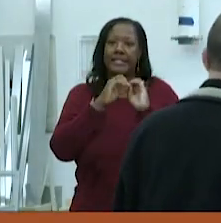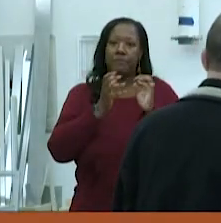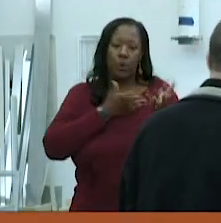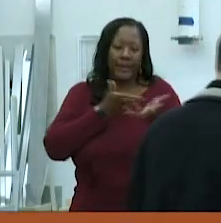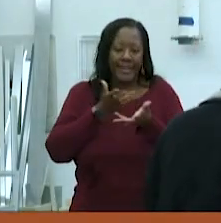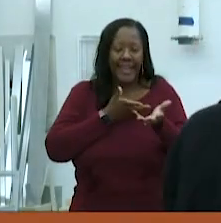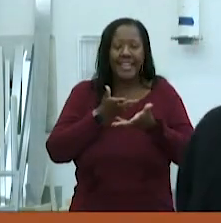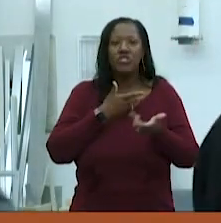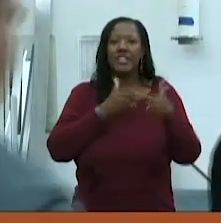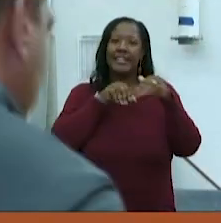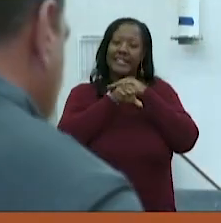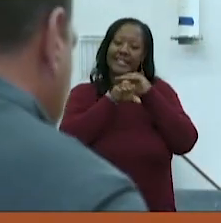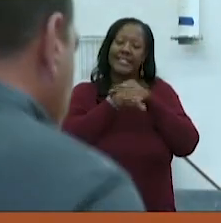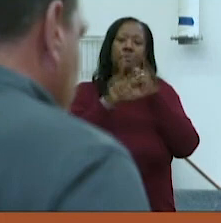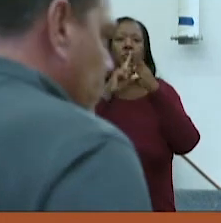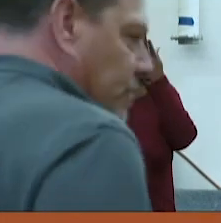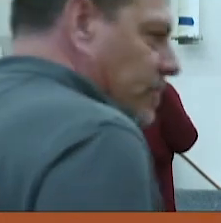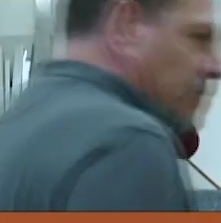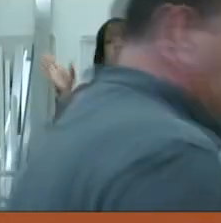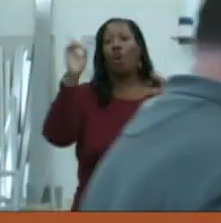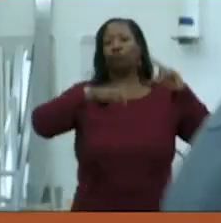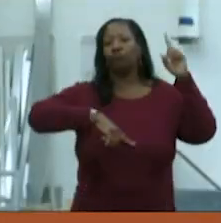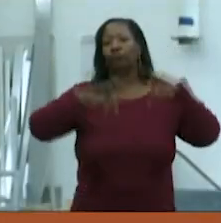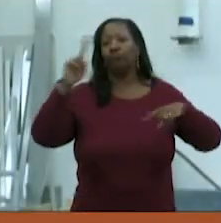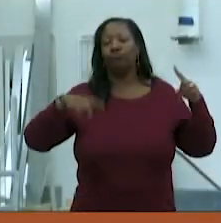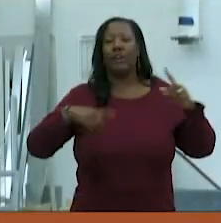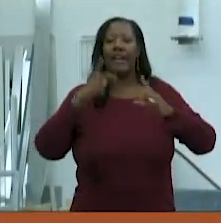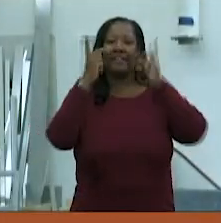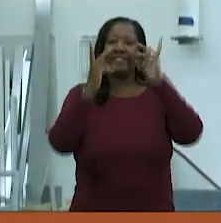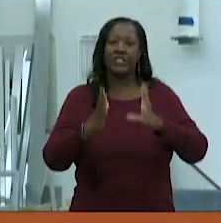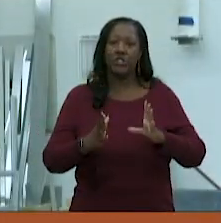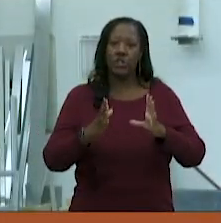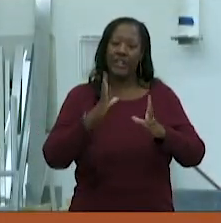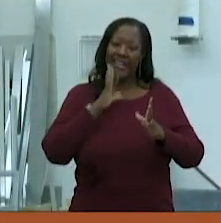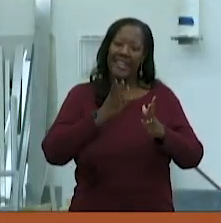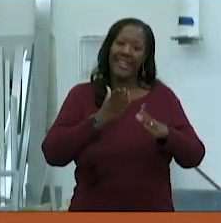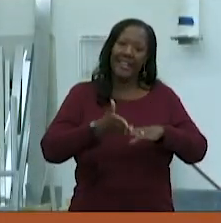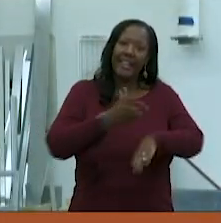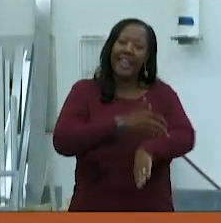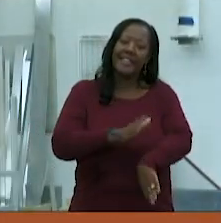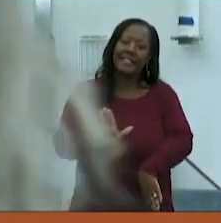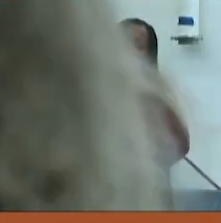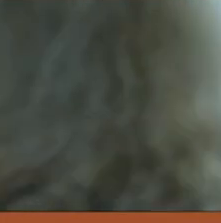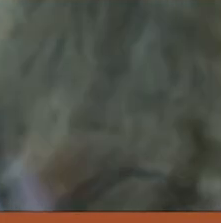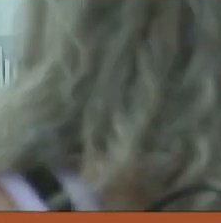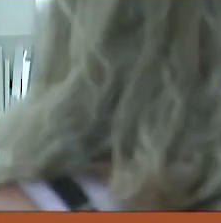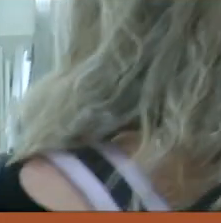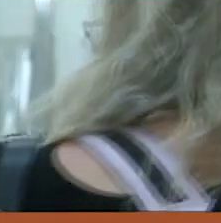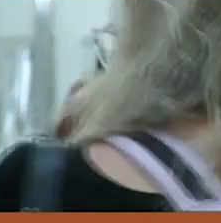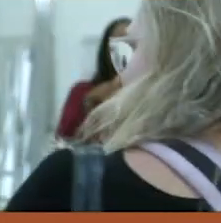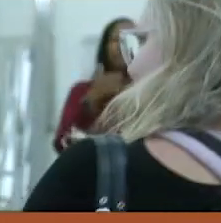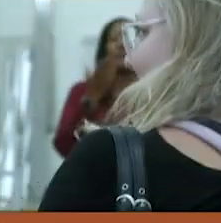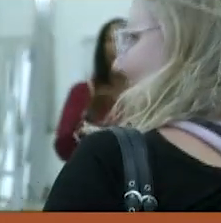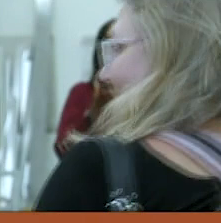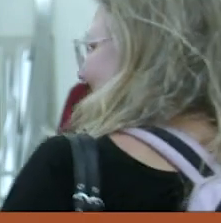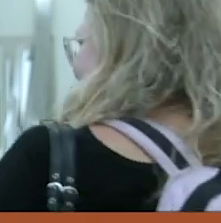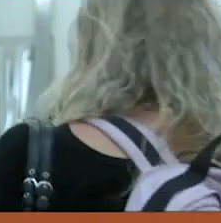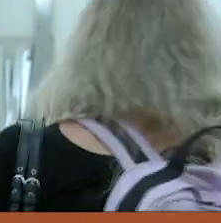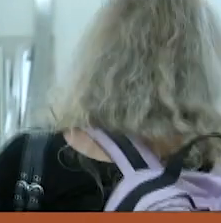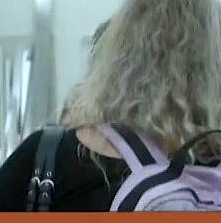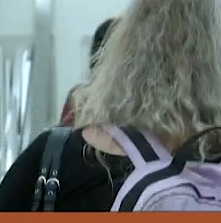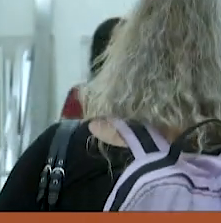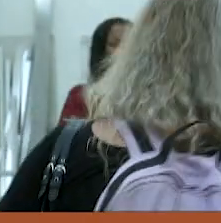broader range of visitors. These interactive elements enhance the visitor's understanding and provide a unique hands-on learning experience.